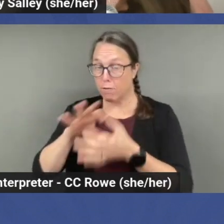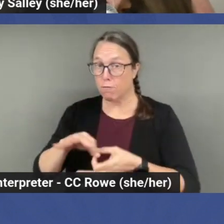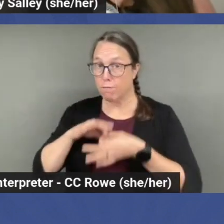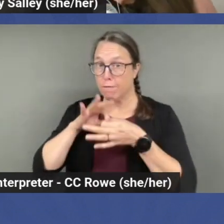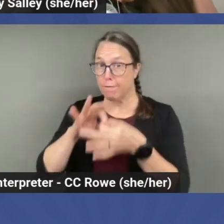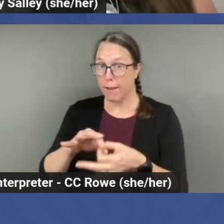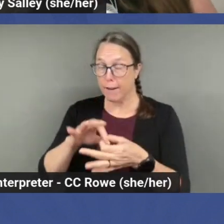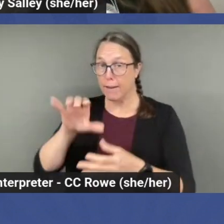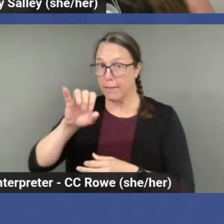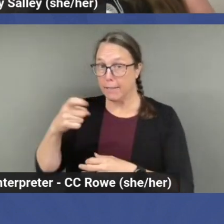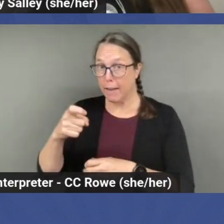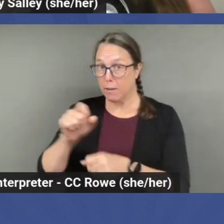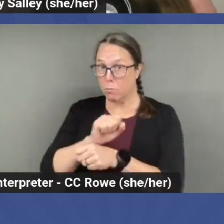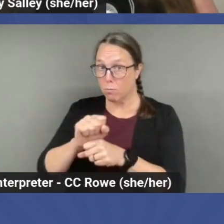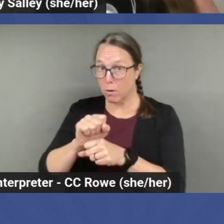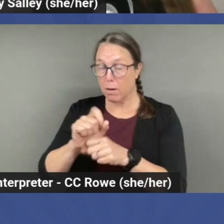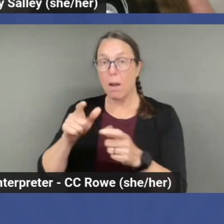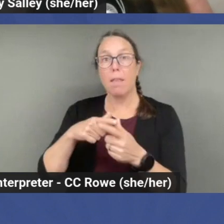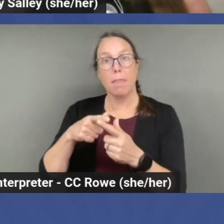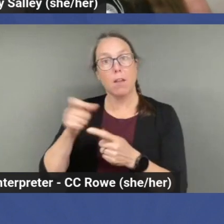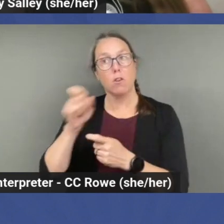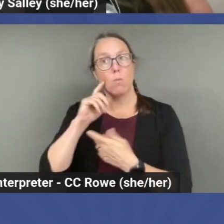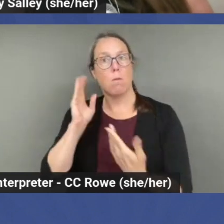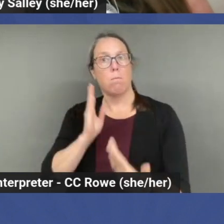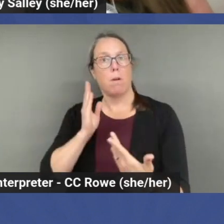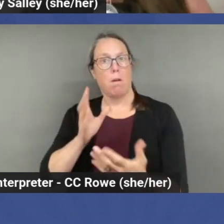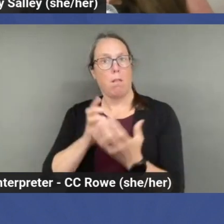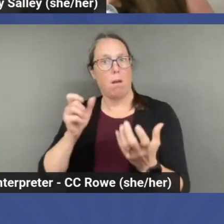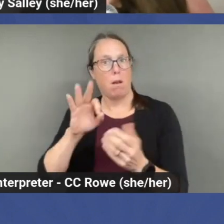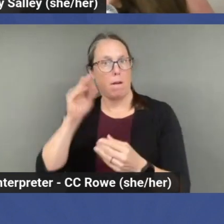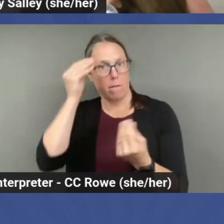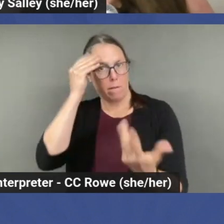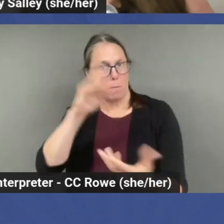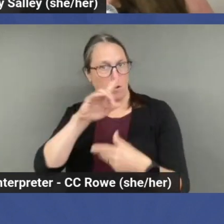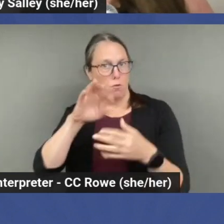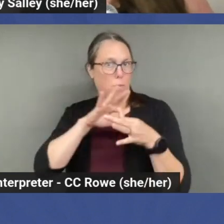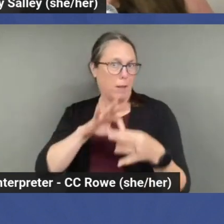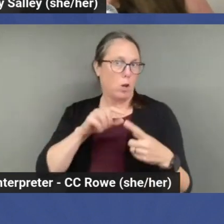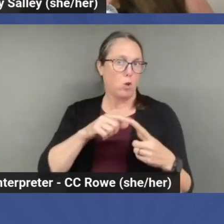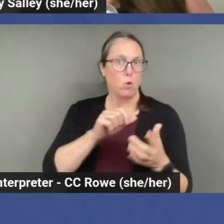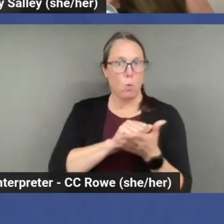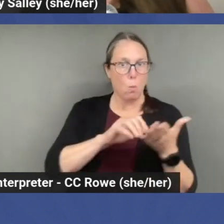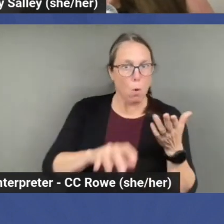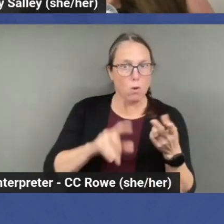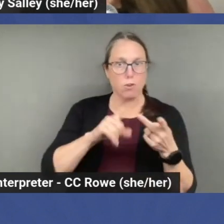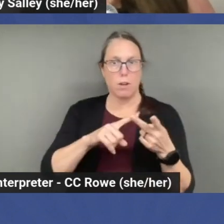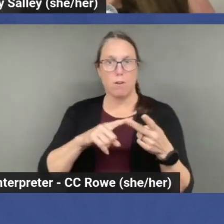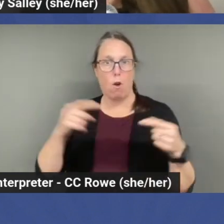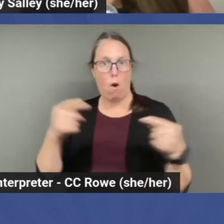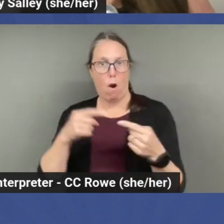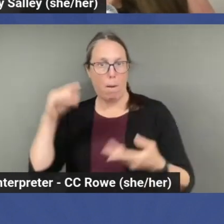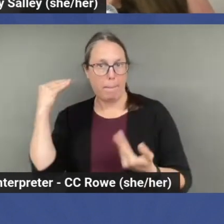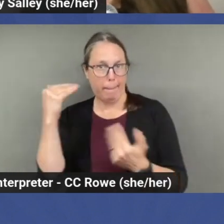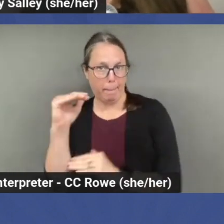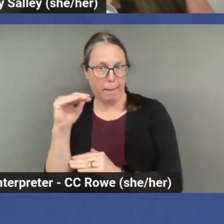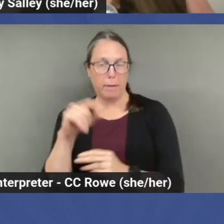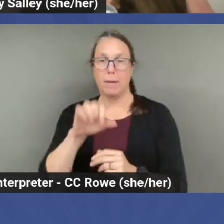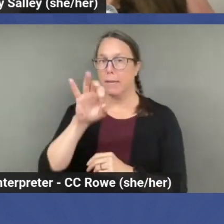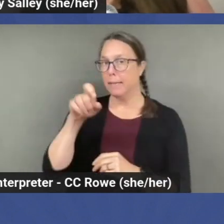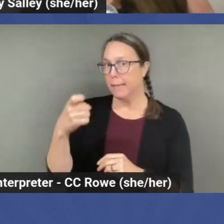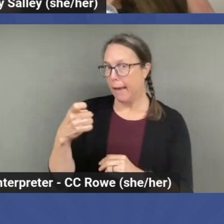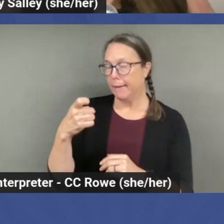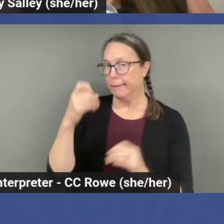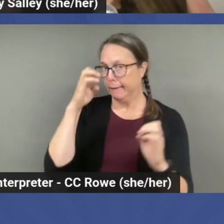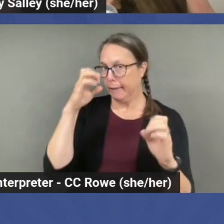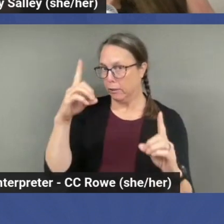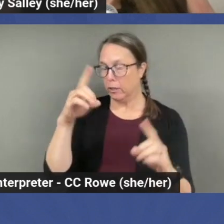about sex work, you bring in all this information about abortion, about harm reduction, about sex education, etc. So when you think about obscenity in the